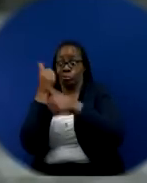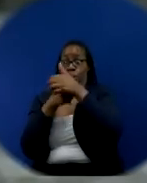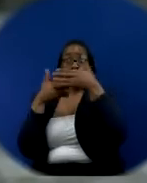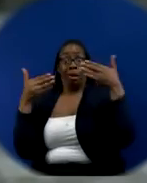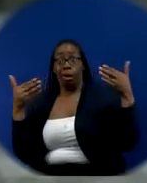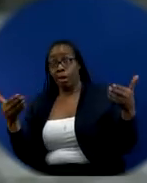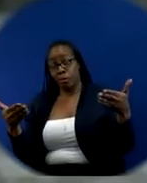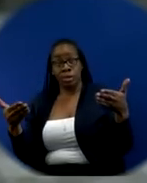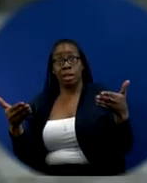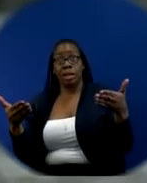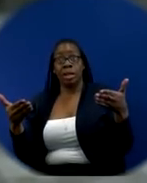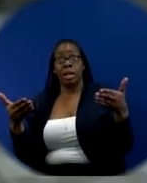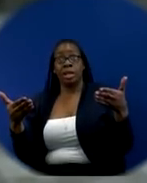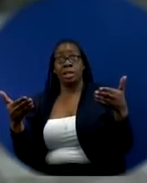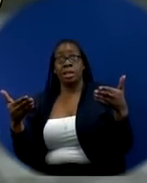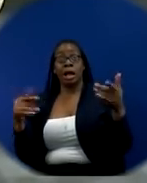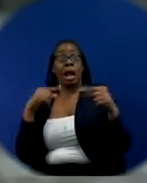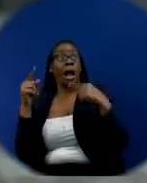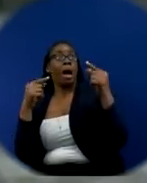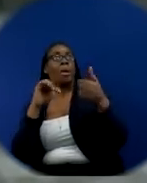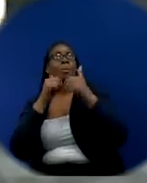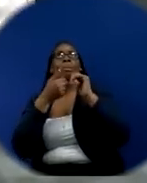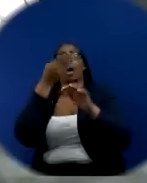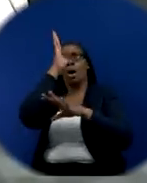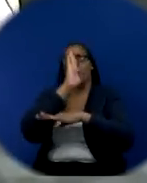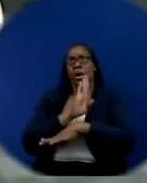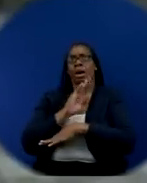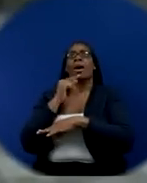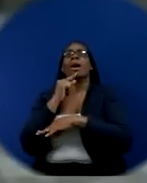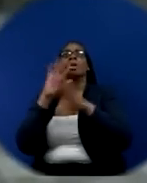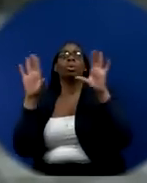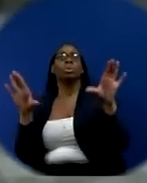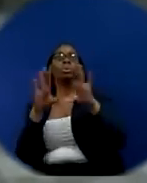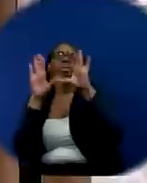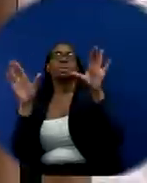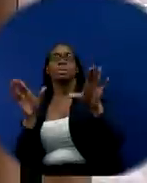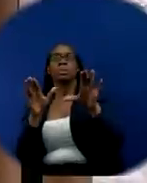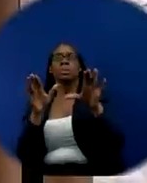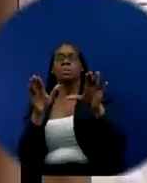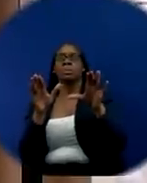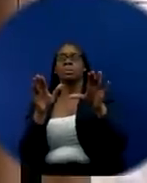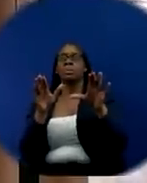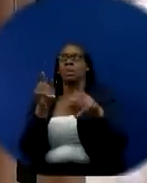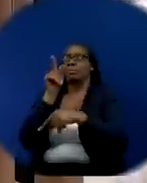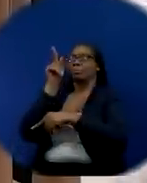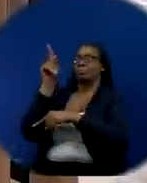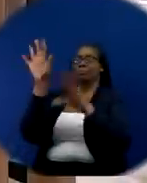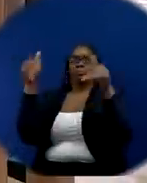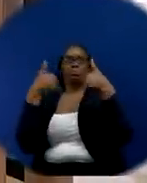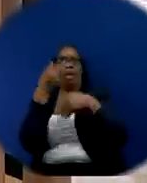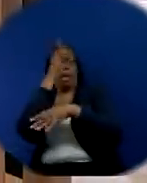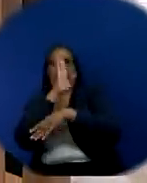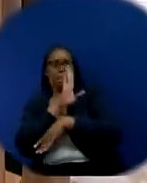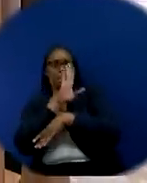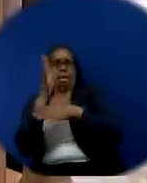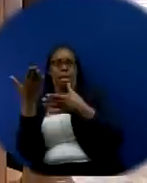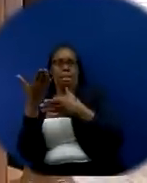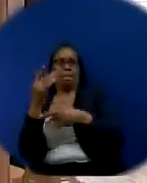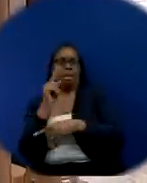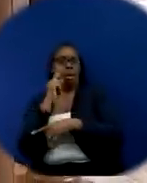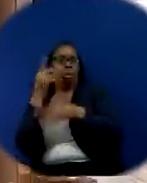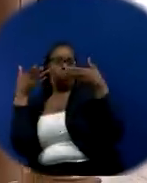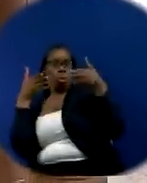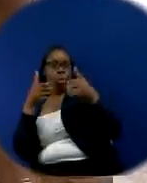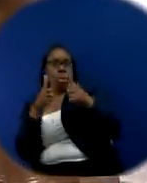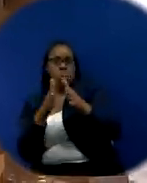everything about how God would operate. They had God in a box. They refused to take God out of that box.